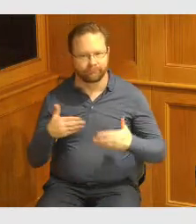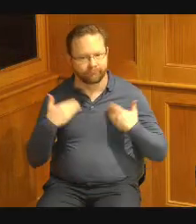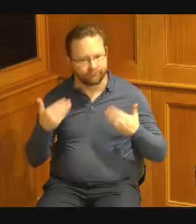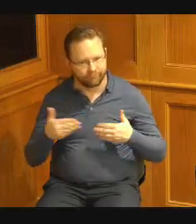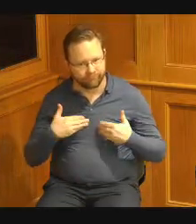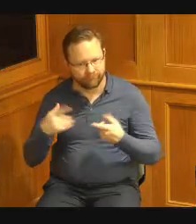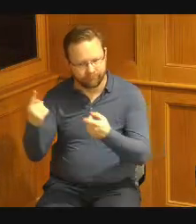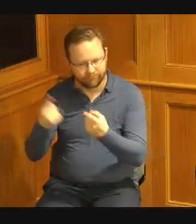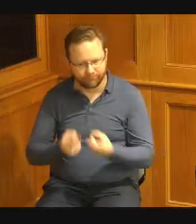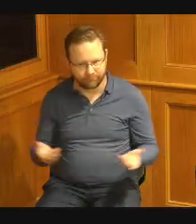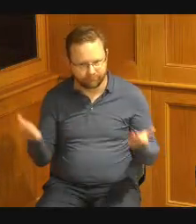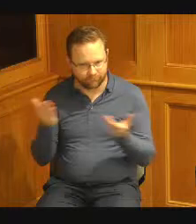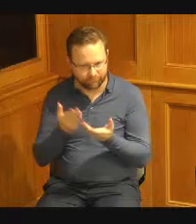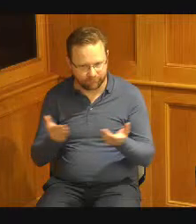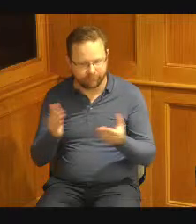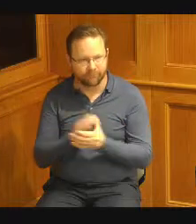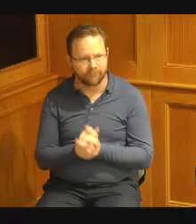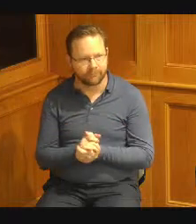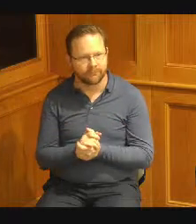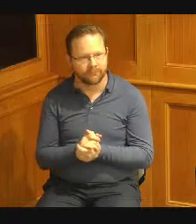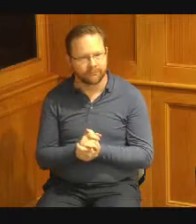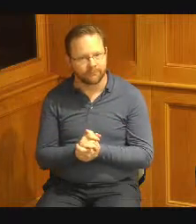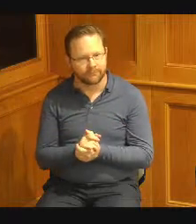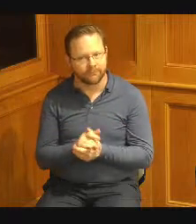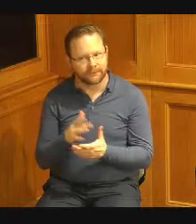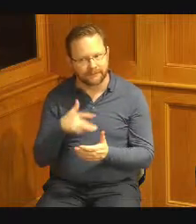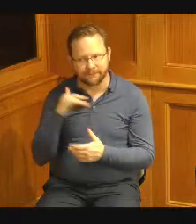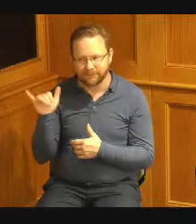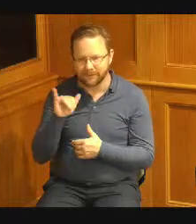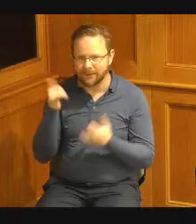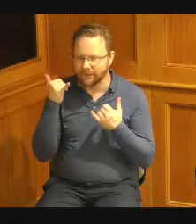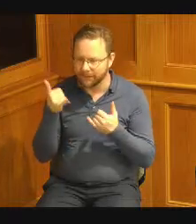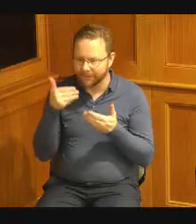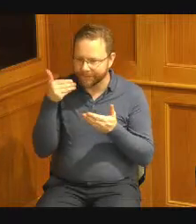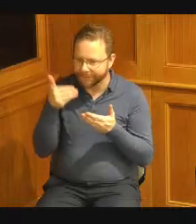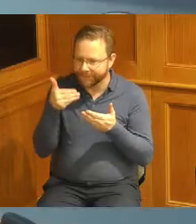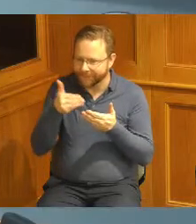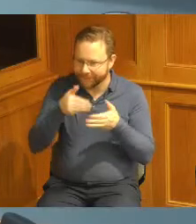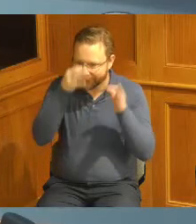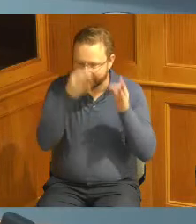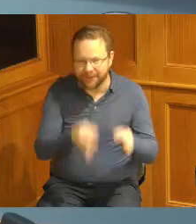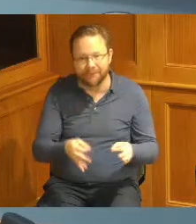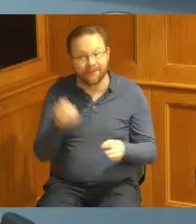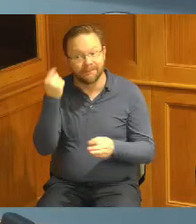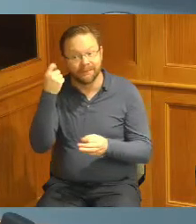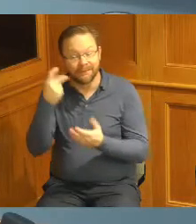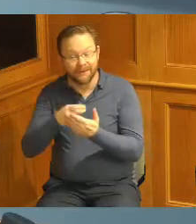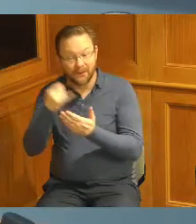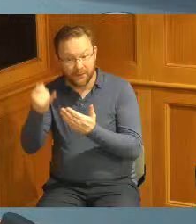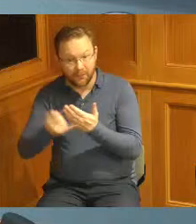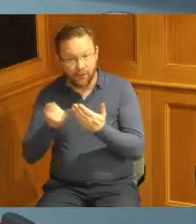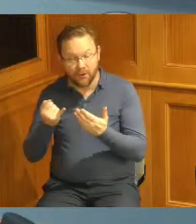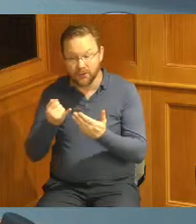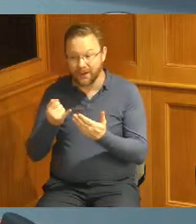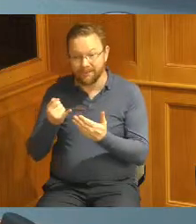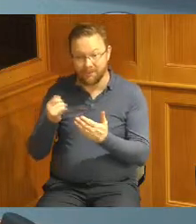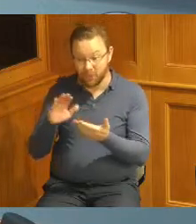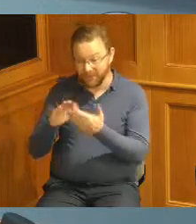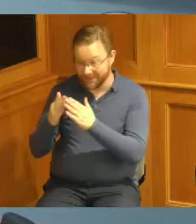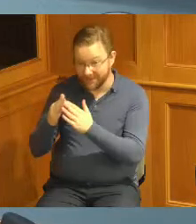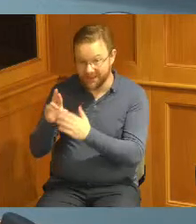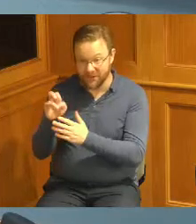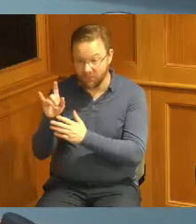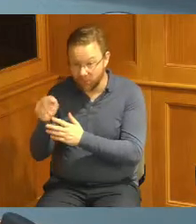here. It seems like, okay, we're close to making this decision, but this project for the City of Reading and the Port